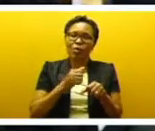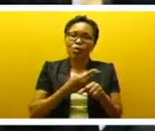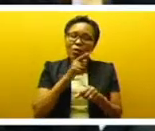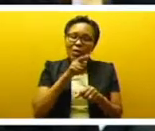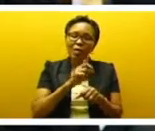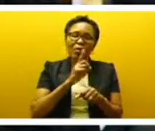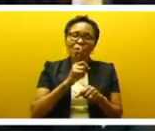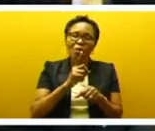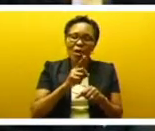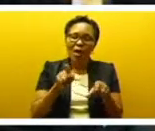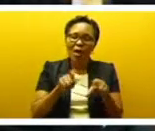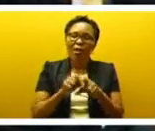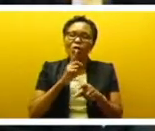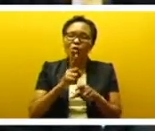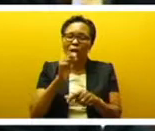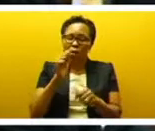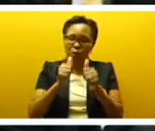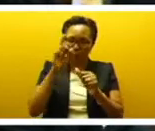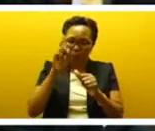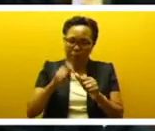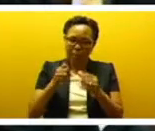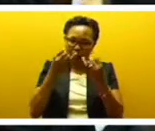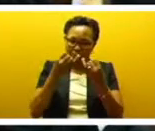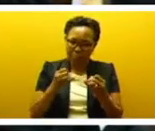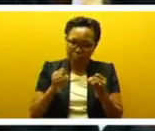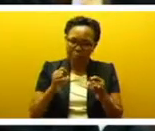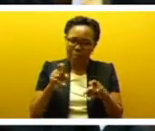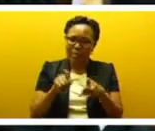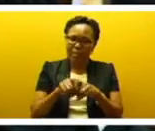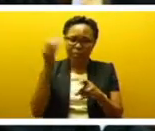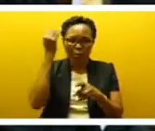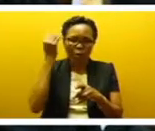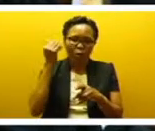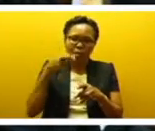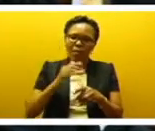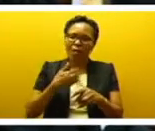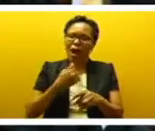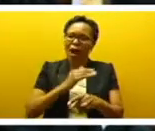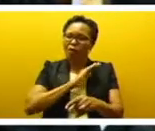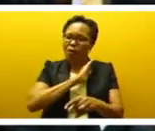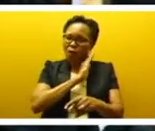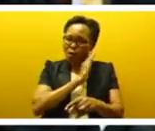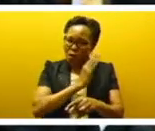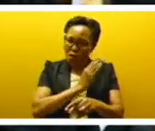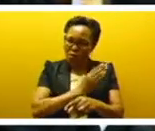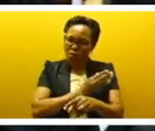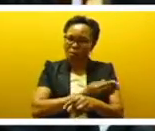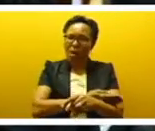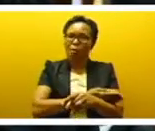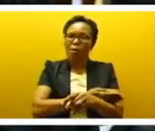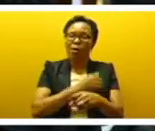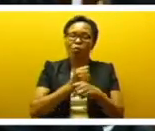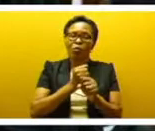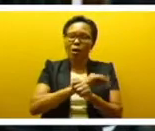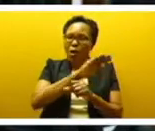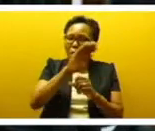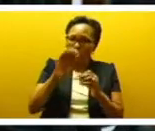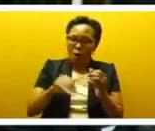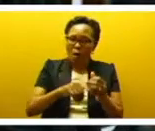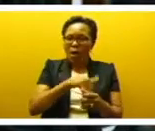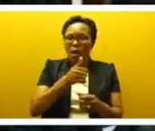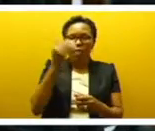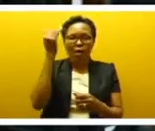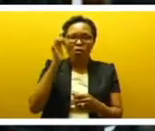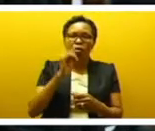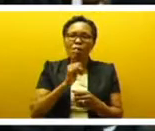be executed and would have the inherent powers to make all such other orders that are necessary to ensure